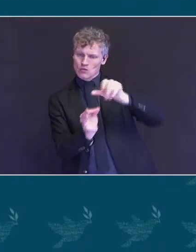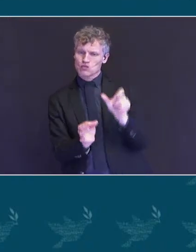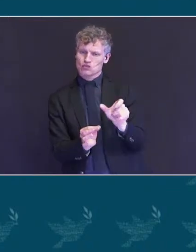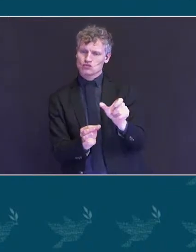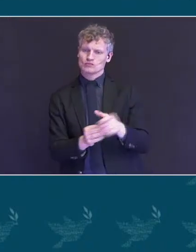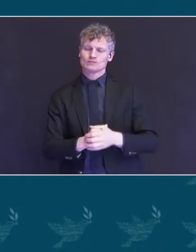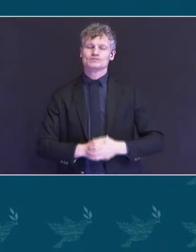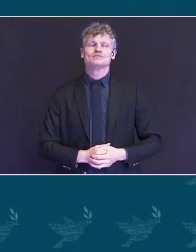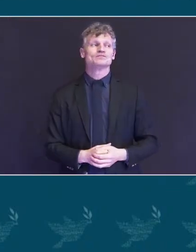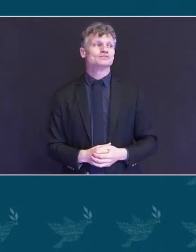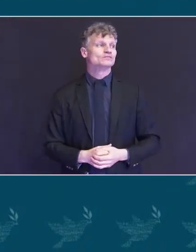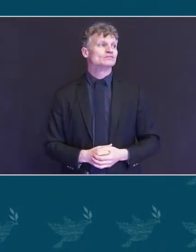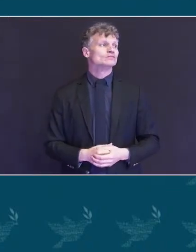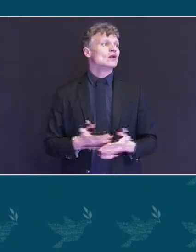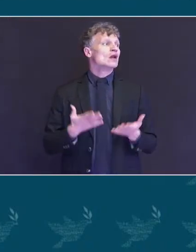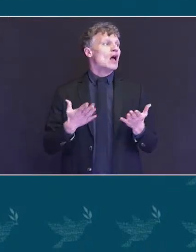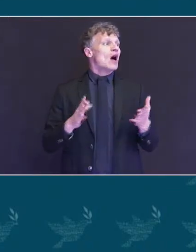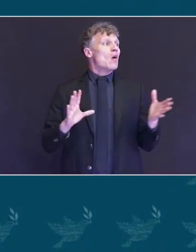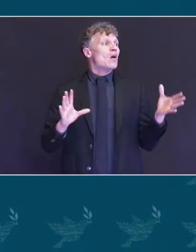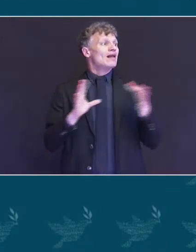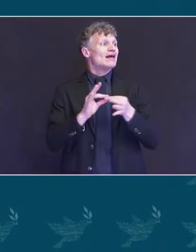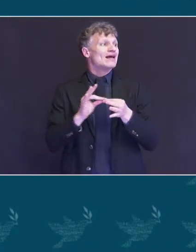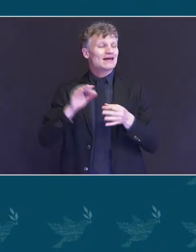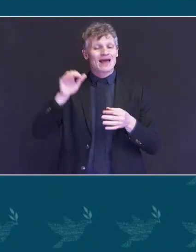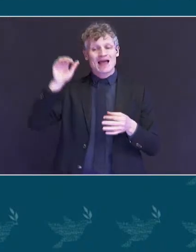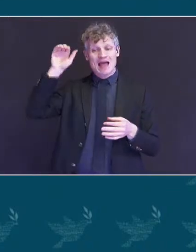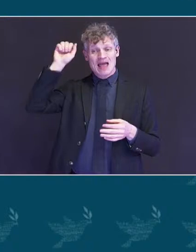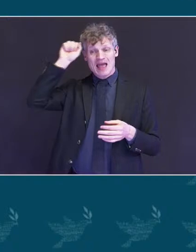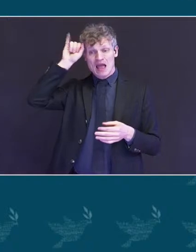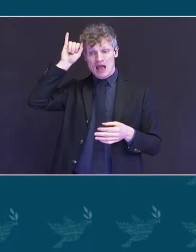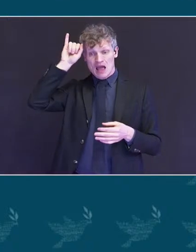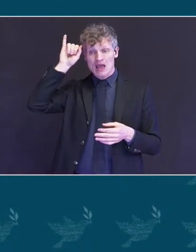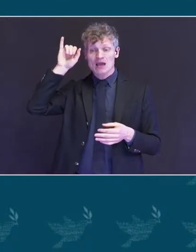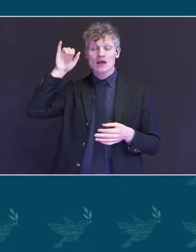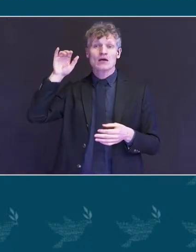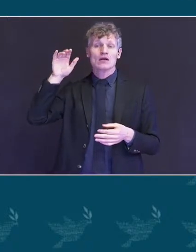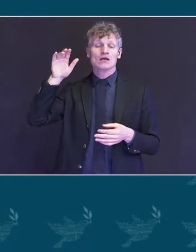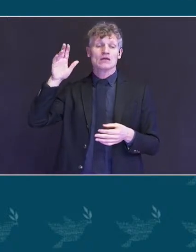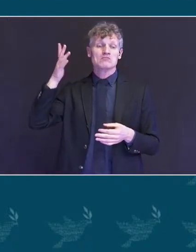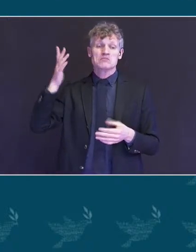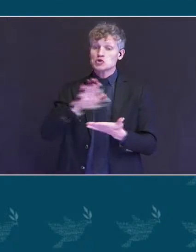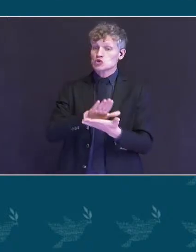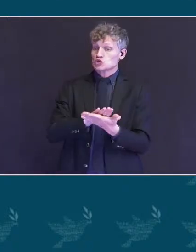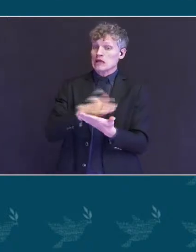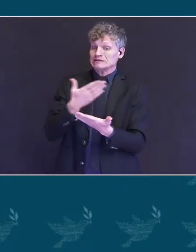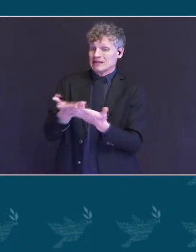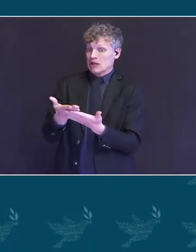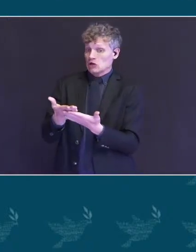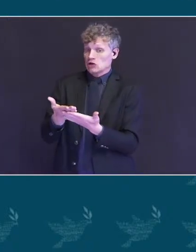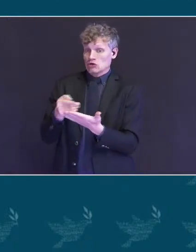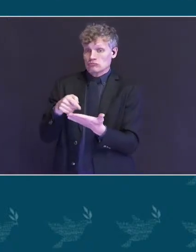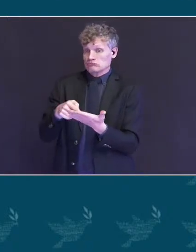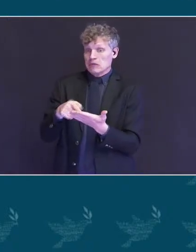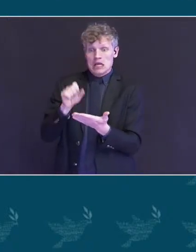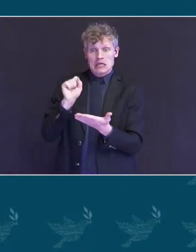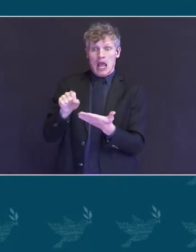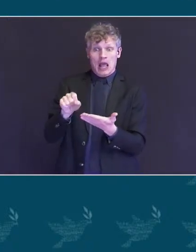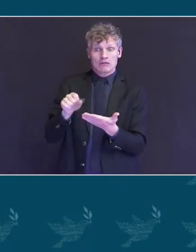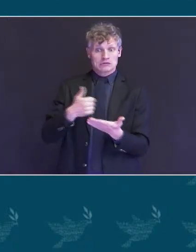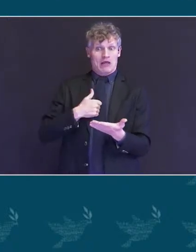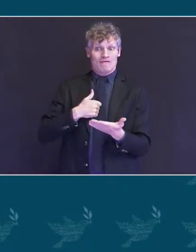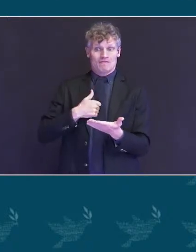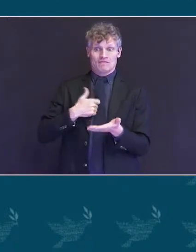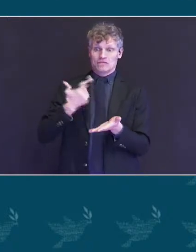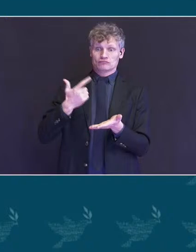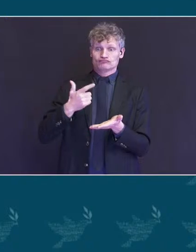Talking more about AI, translators can add their own recordings in the authoring tool if they want to do that. Then the text goes through